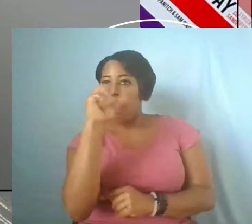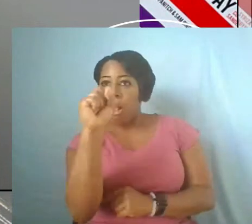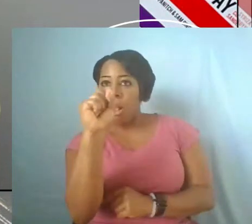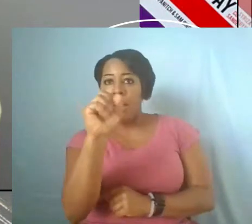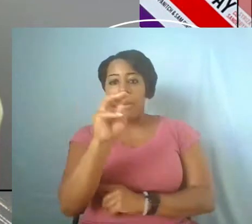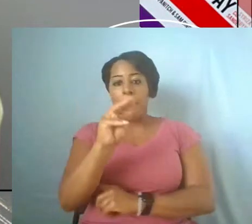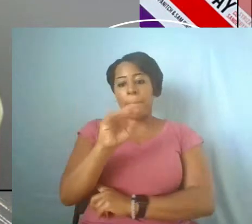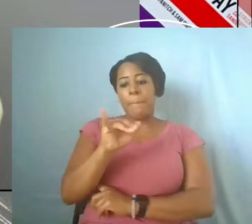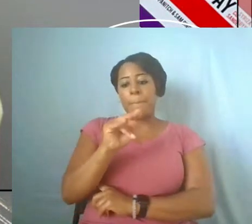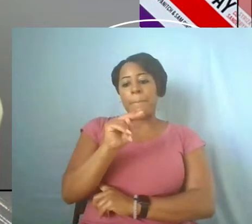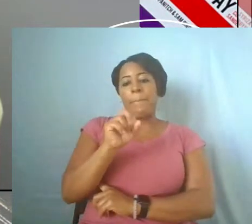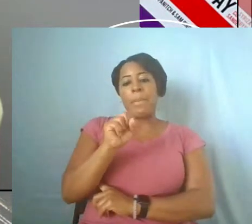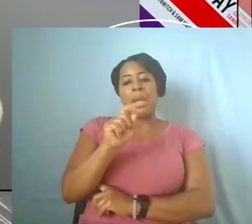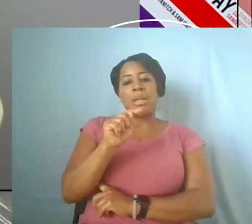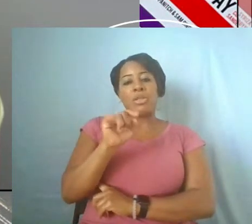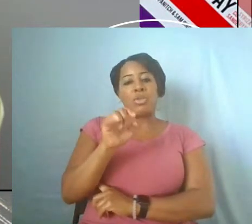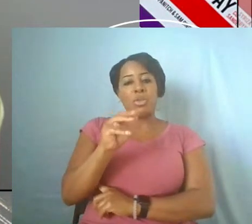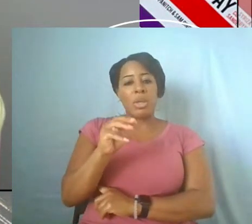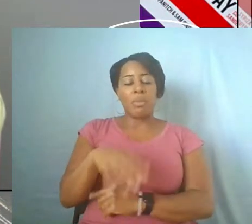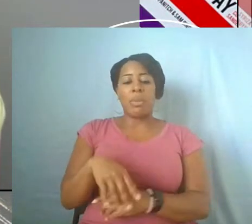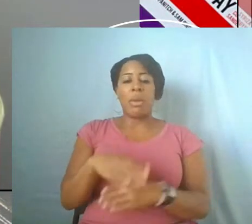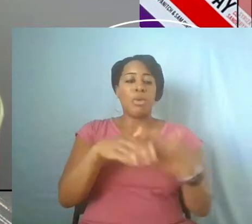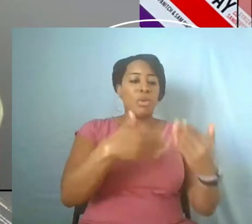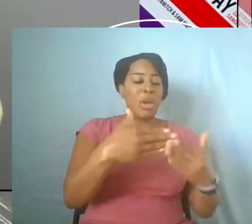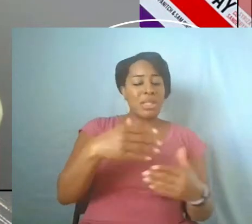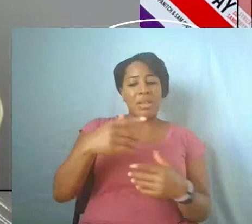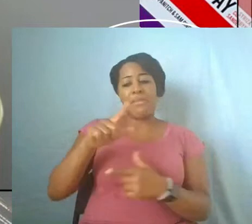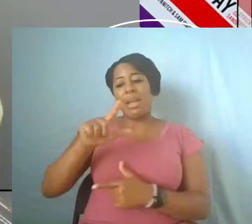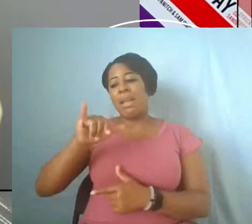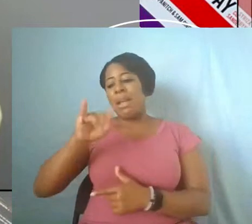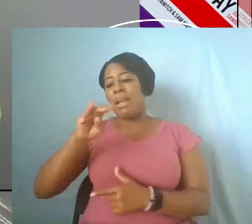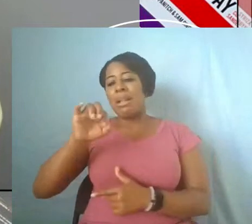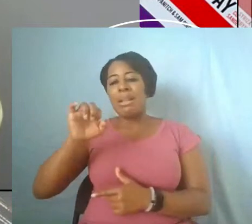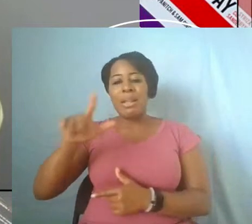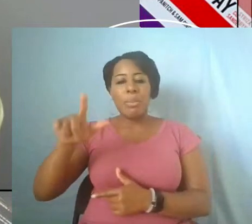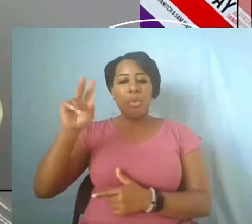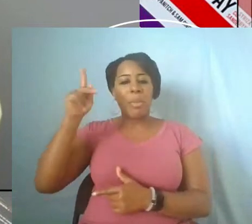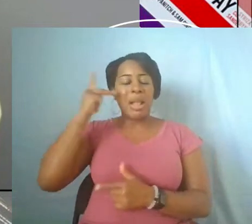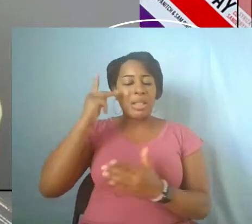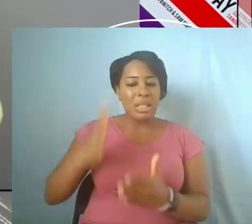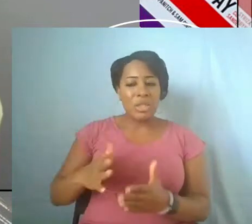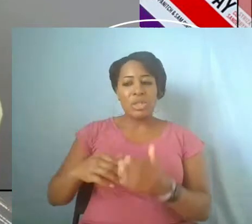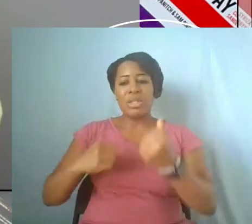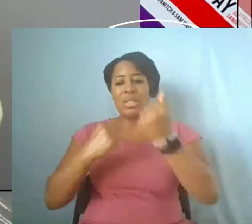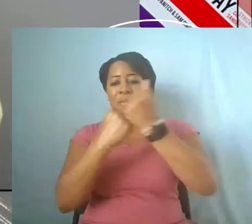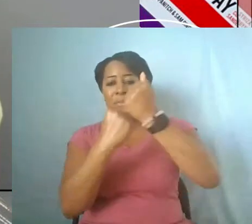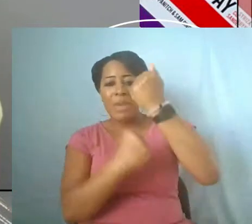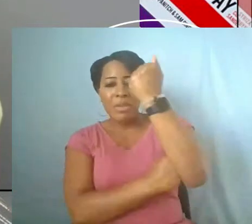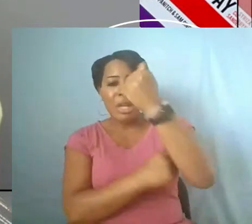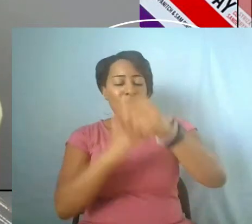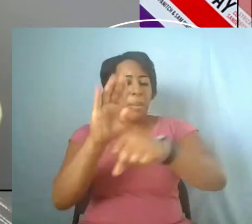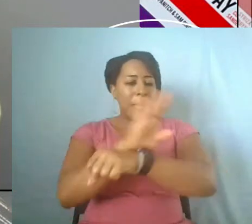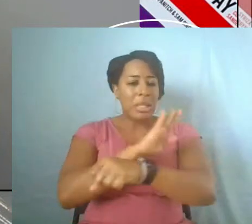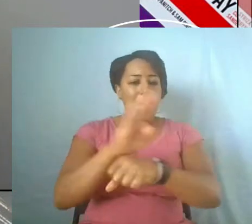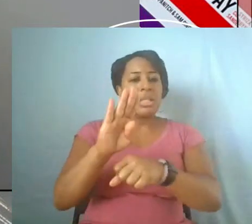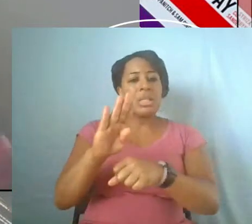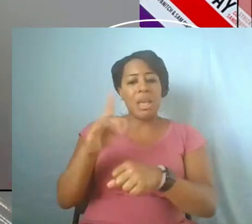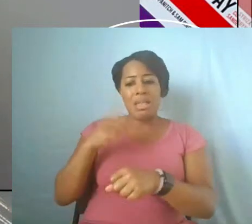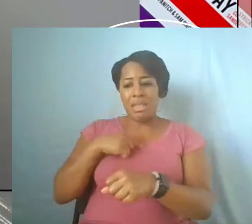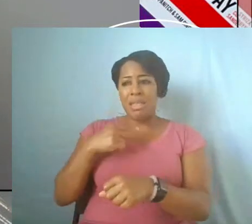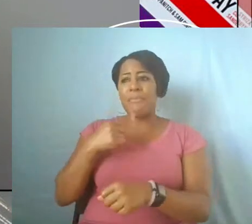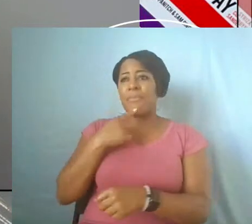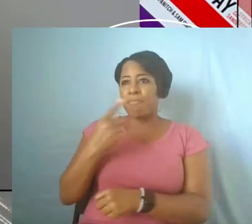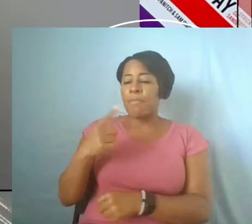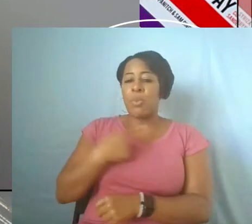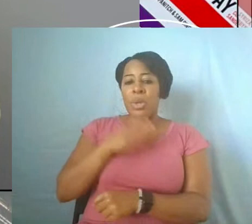Both progressive and liberal politicians and company officials and foundations have taken up the call to defund police. And it